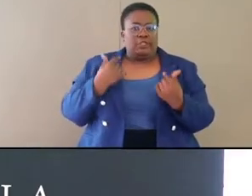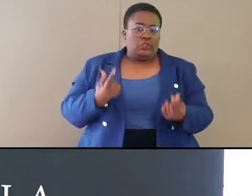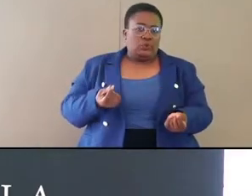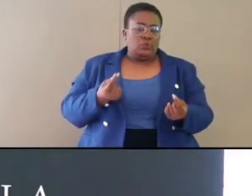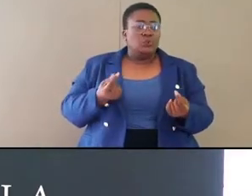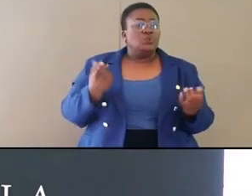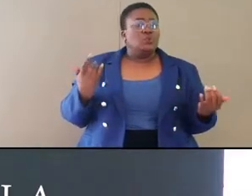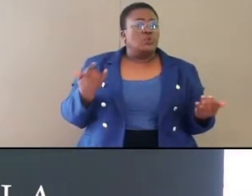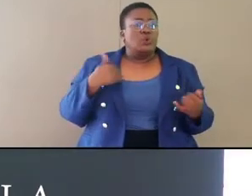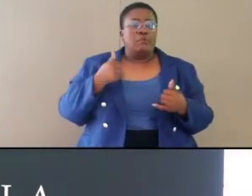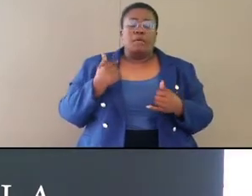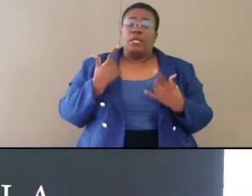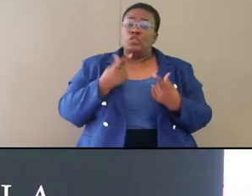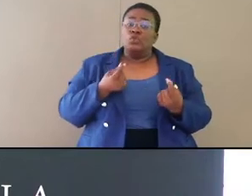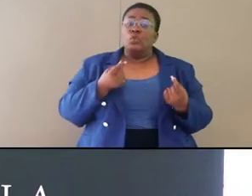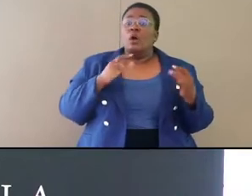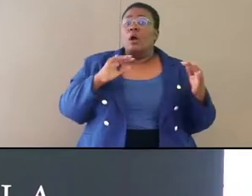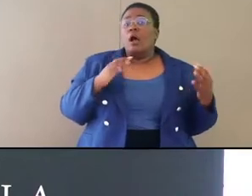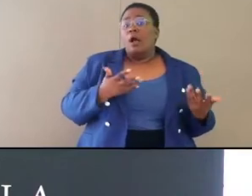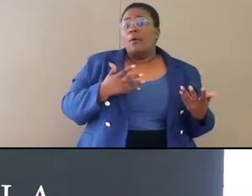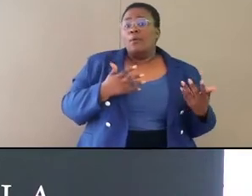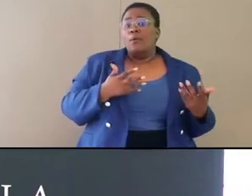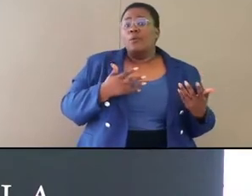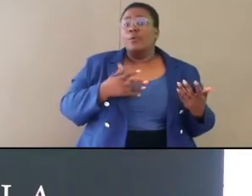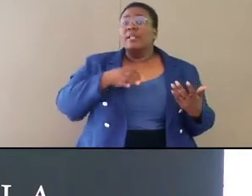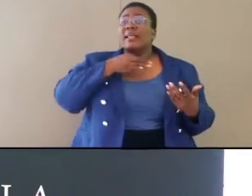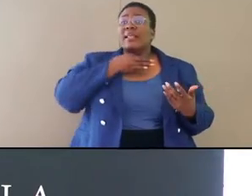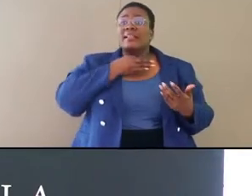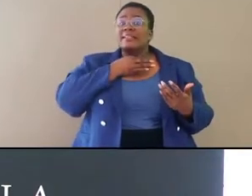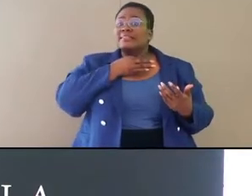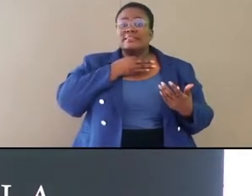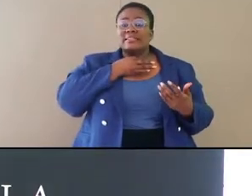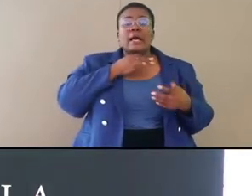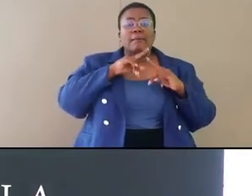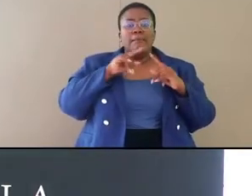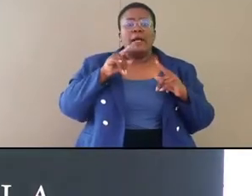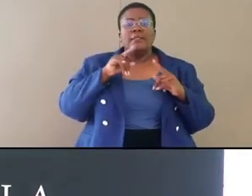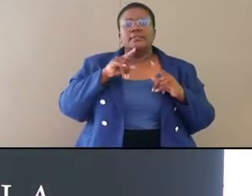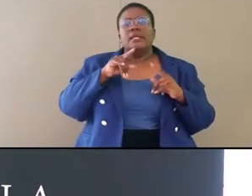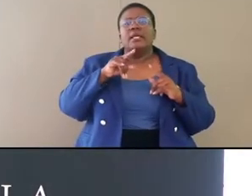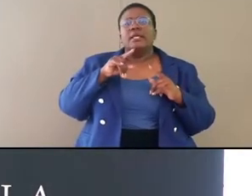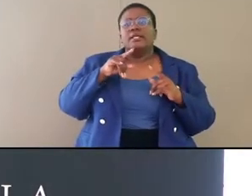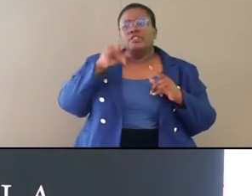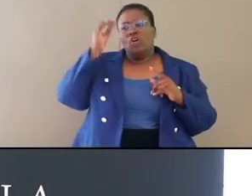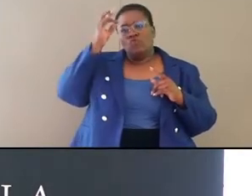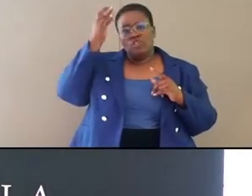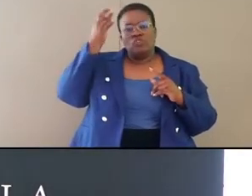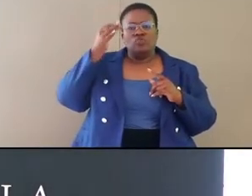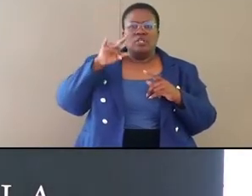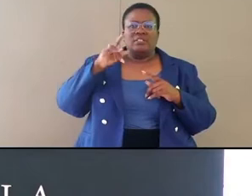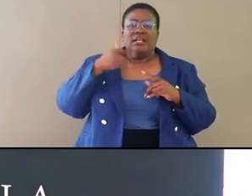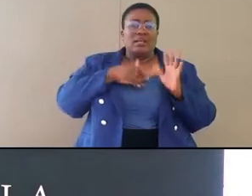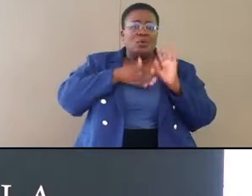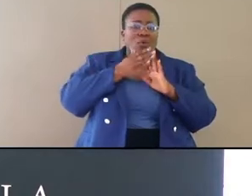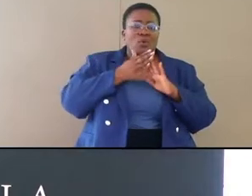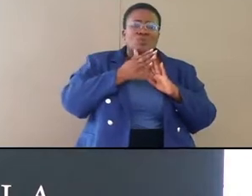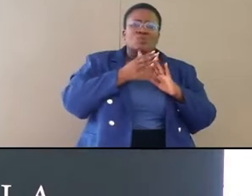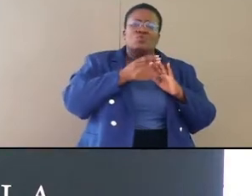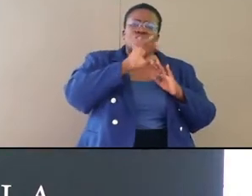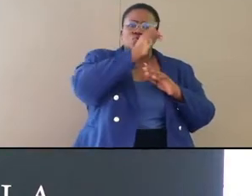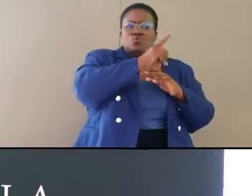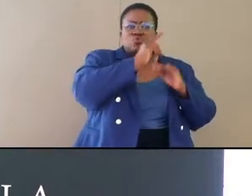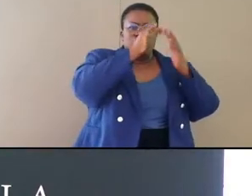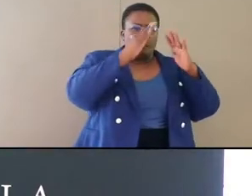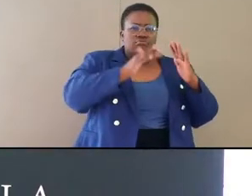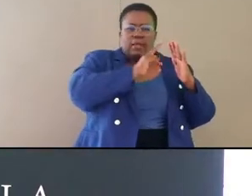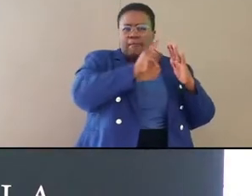the way, I didn't do it in English, I did it in Russian, which was the most difficult. I had to go to libraries to go and get information